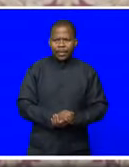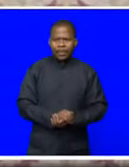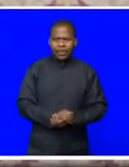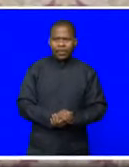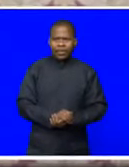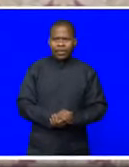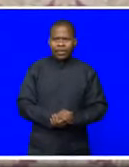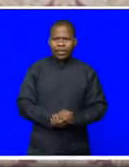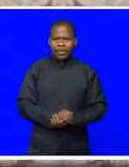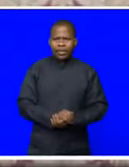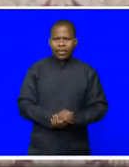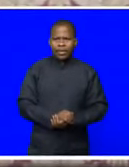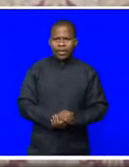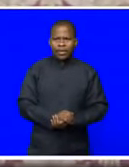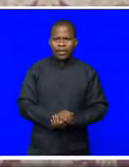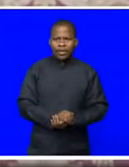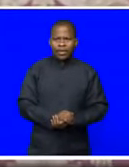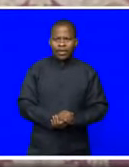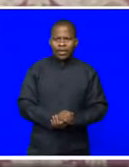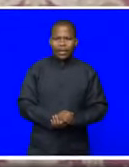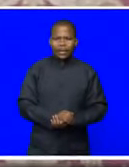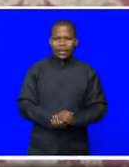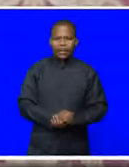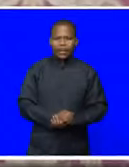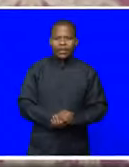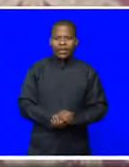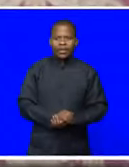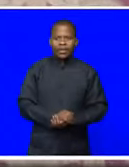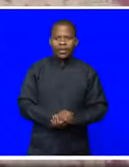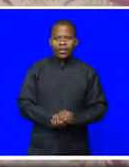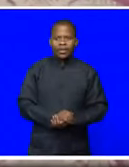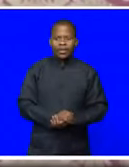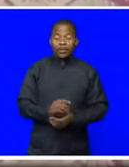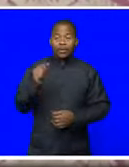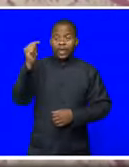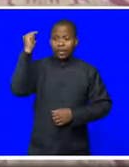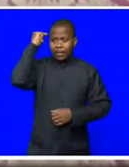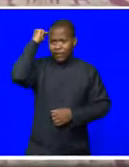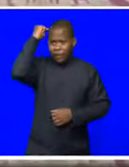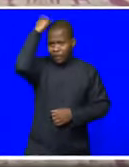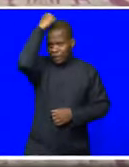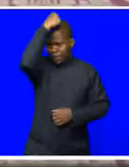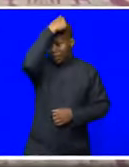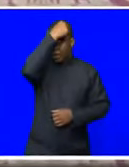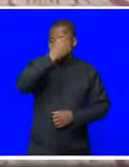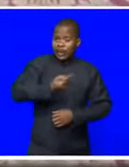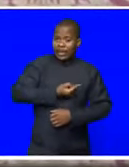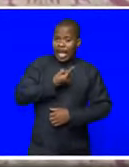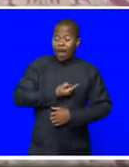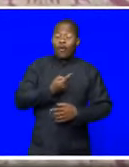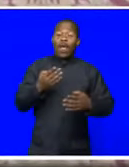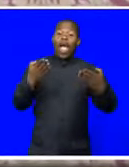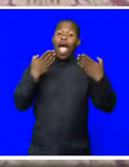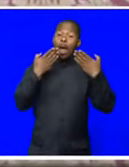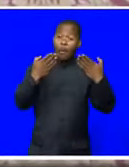King Eswatini III, I would like to start by thanking you